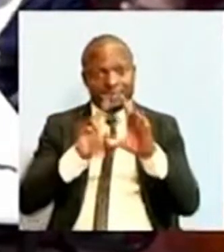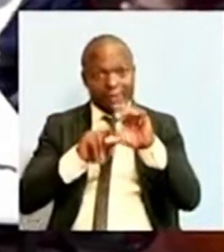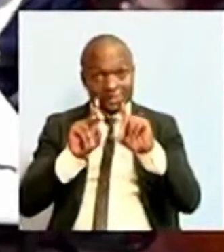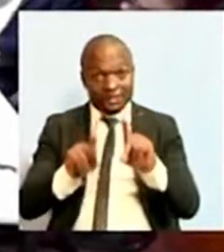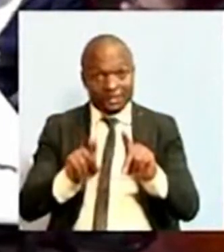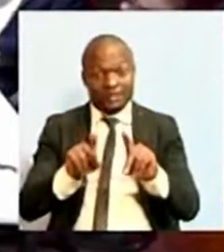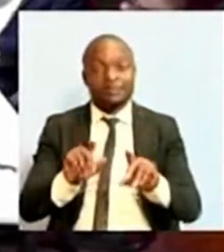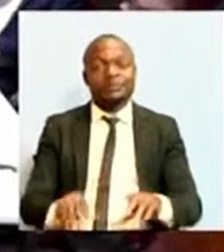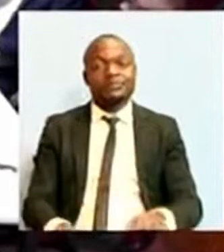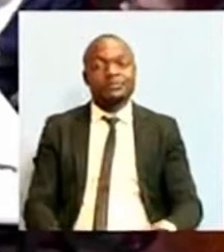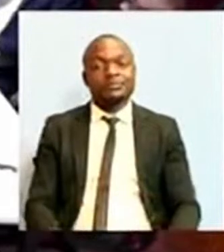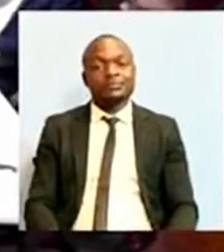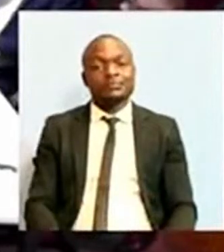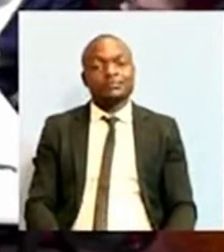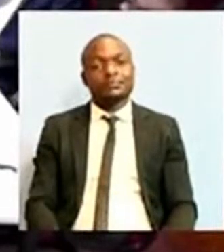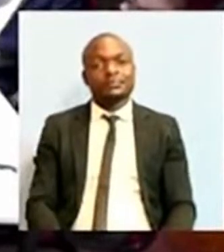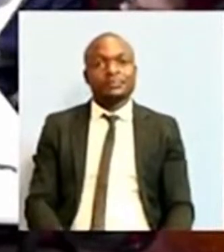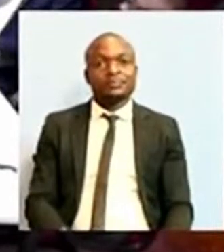Chairperson.